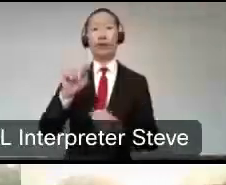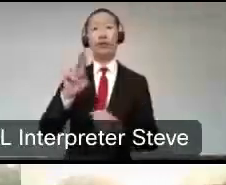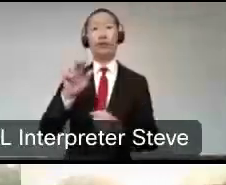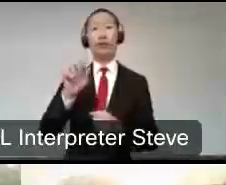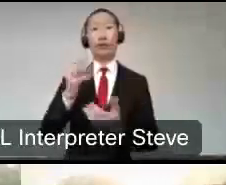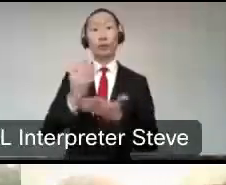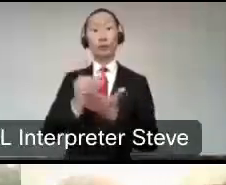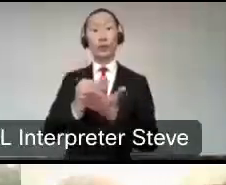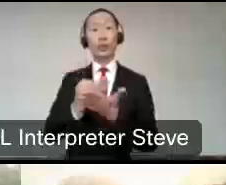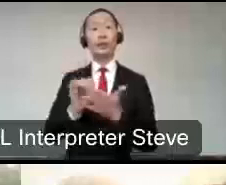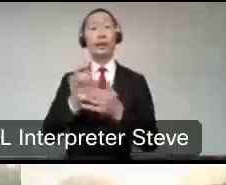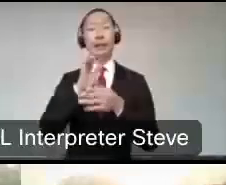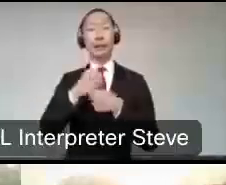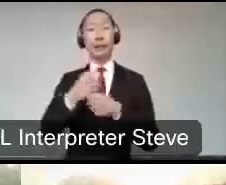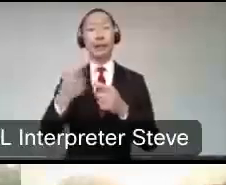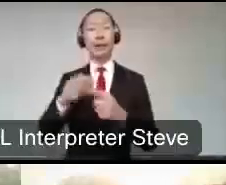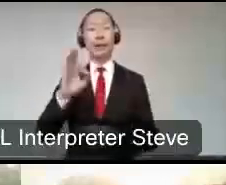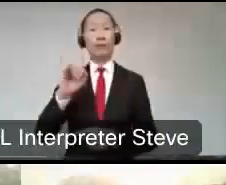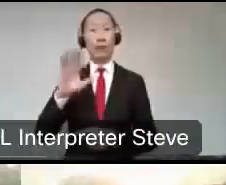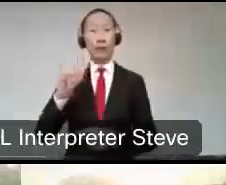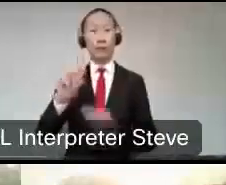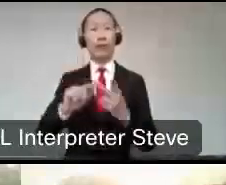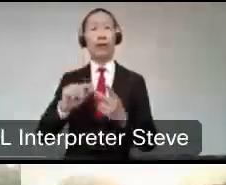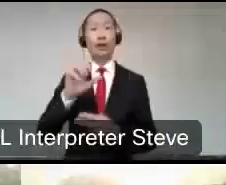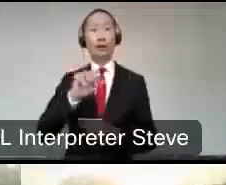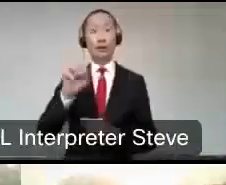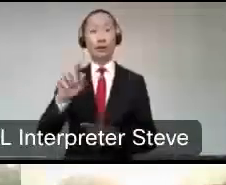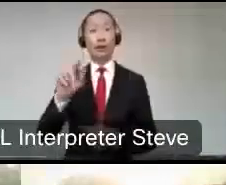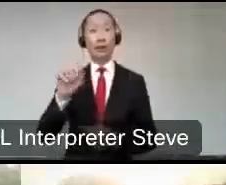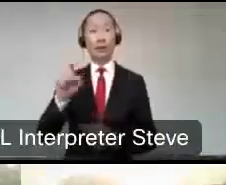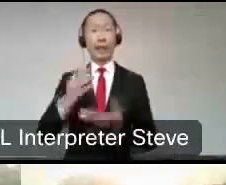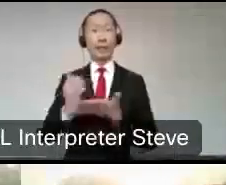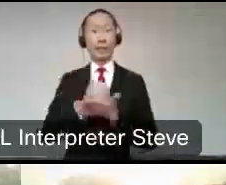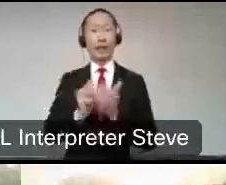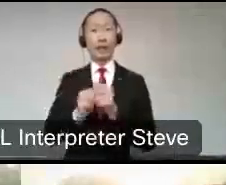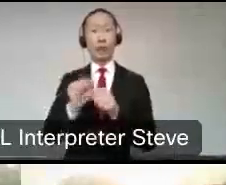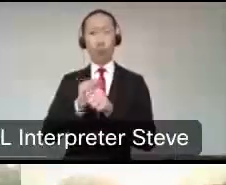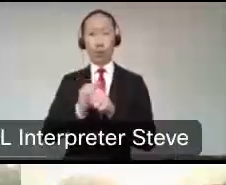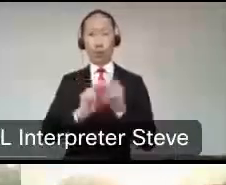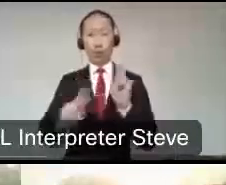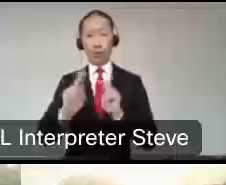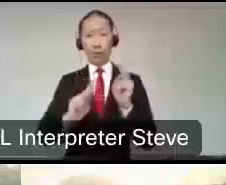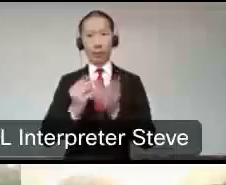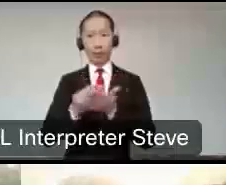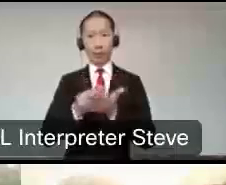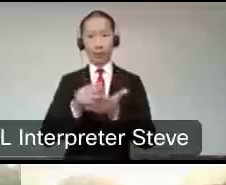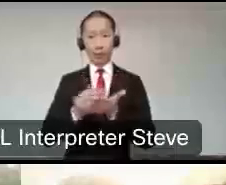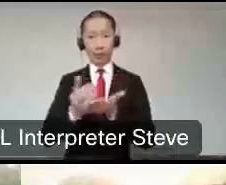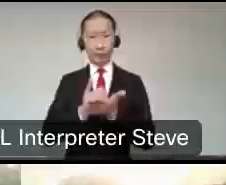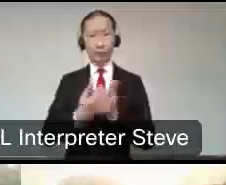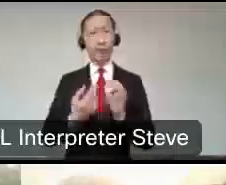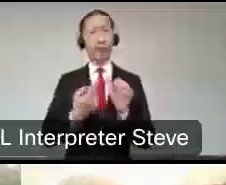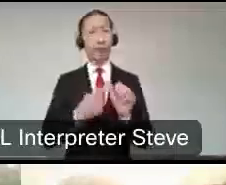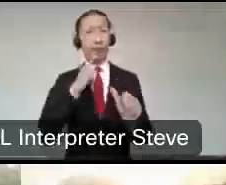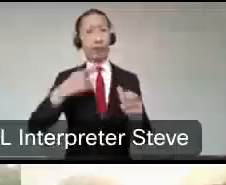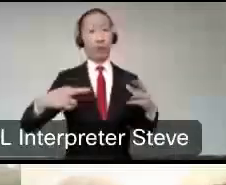which is generated by the FICA or Social Security tax collected on working individuals' wages. The first being retirement,